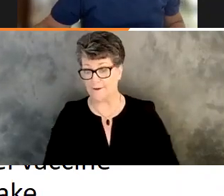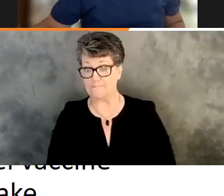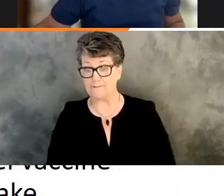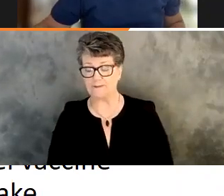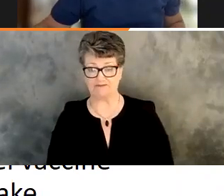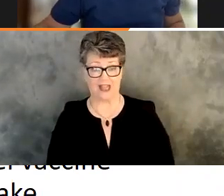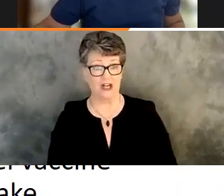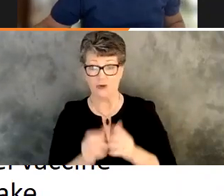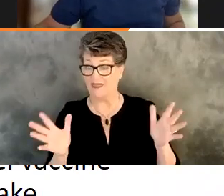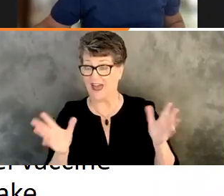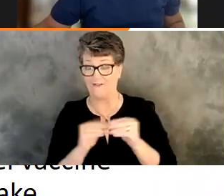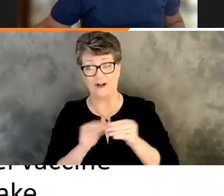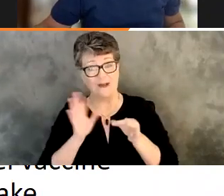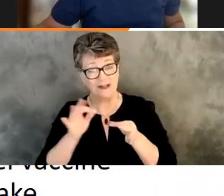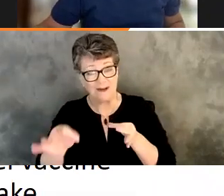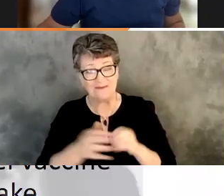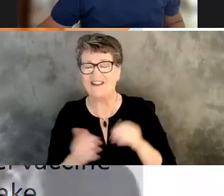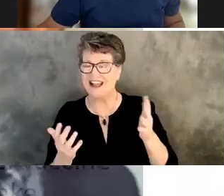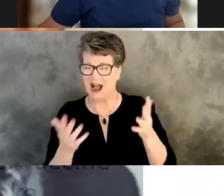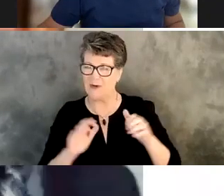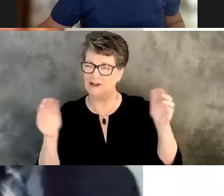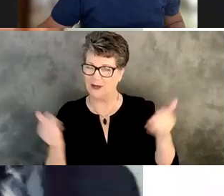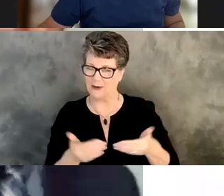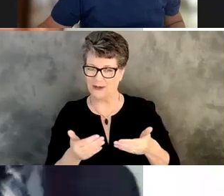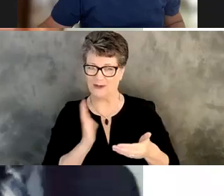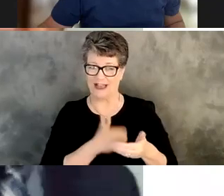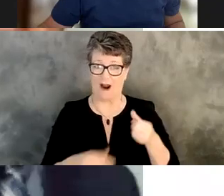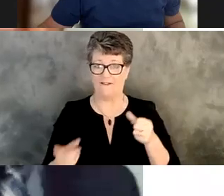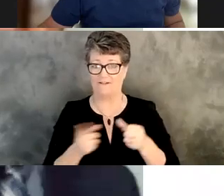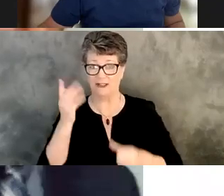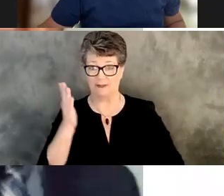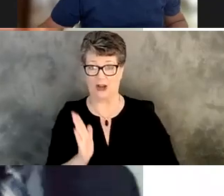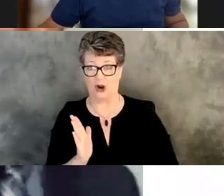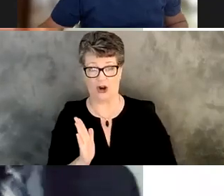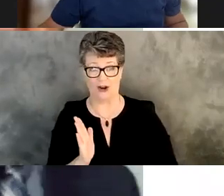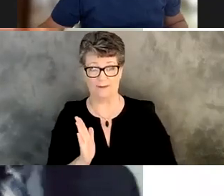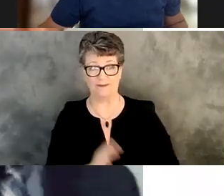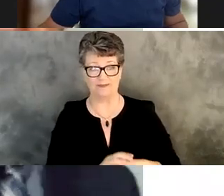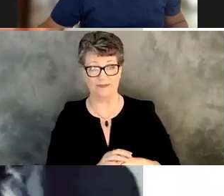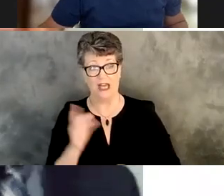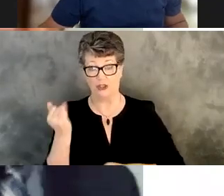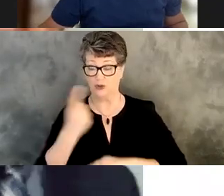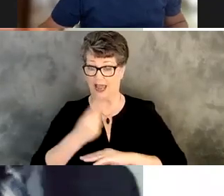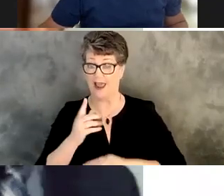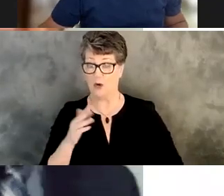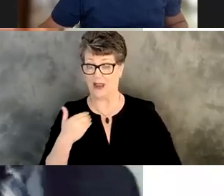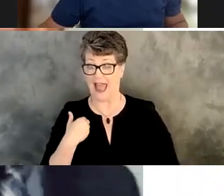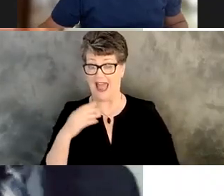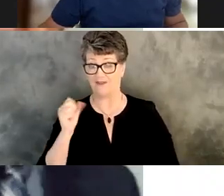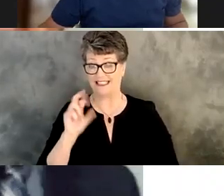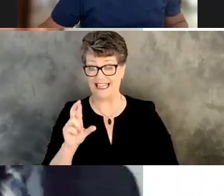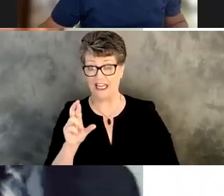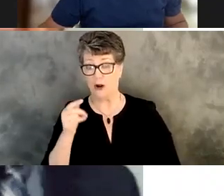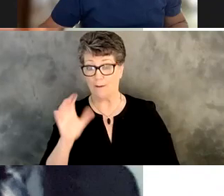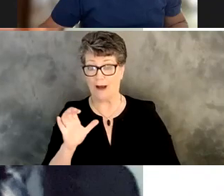So without further ado, I would like to introduce our first speaker. Today, we have Senior Public